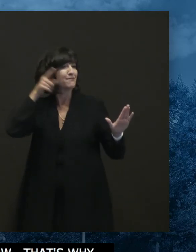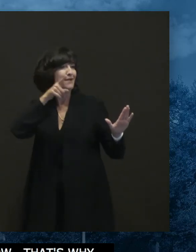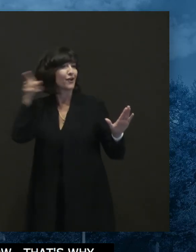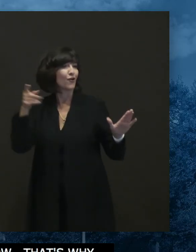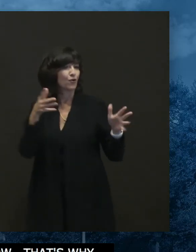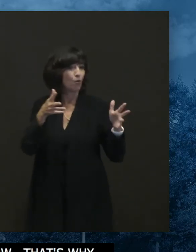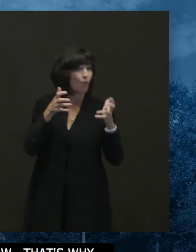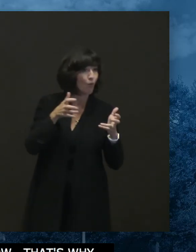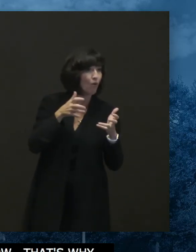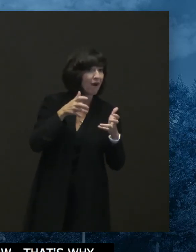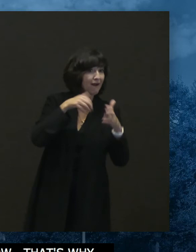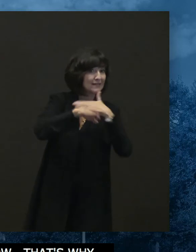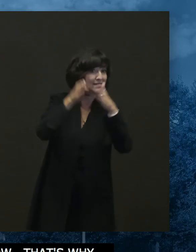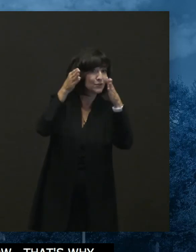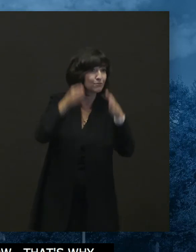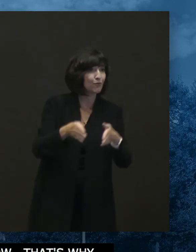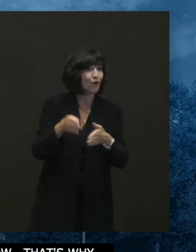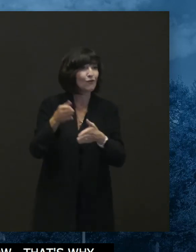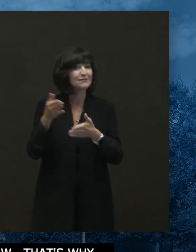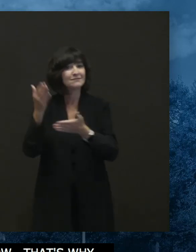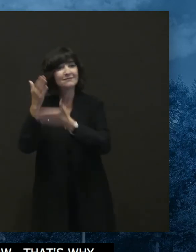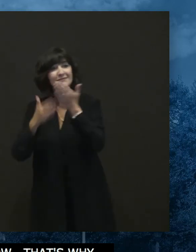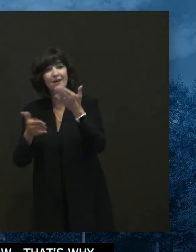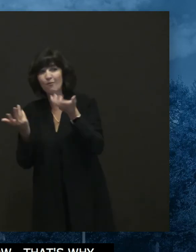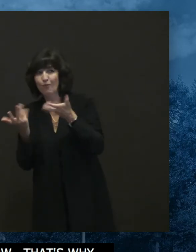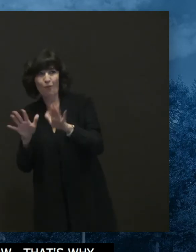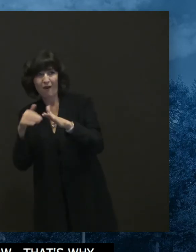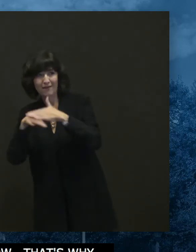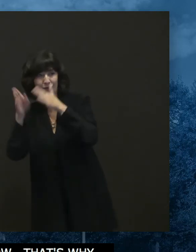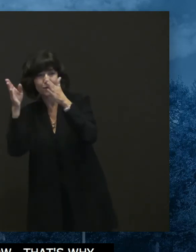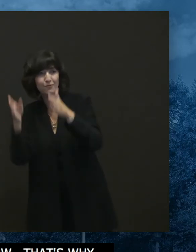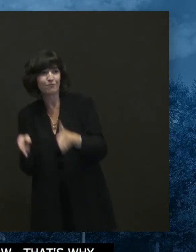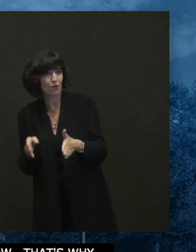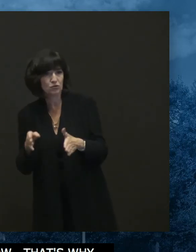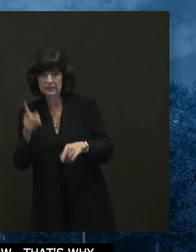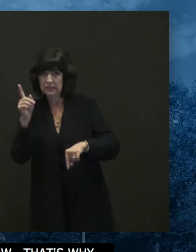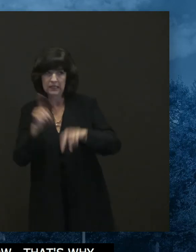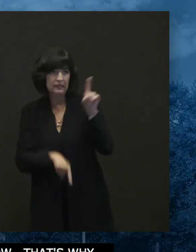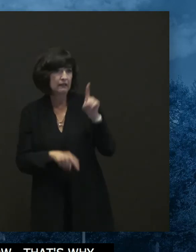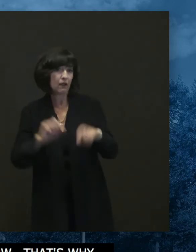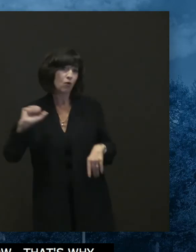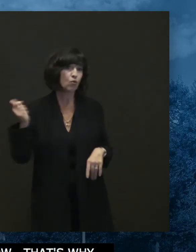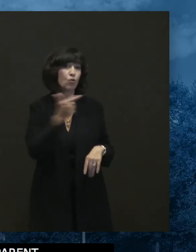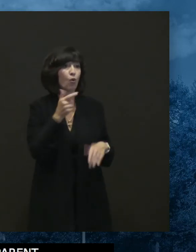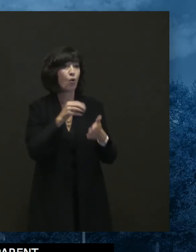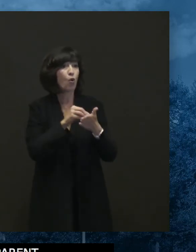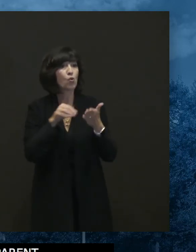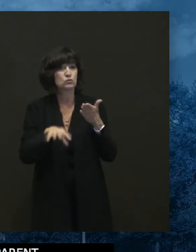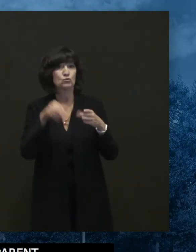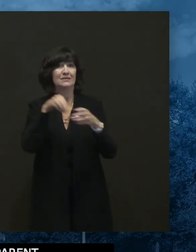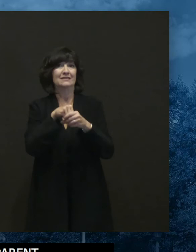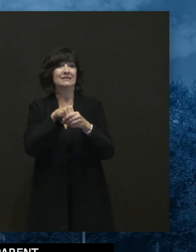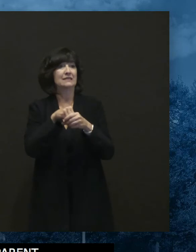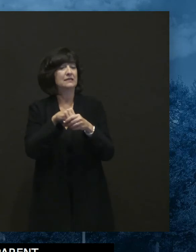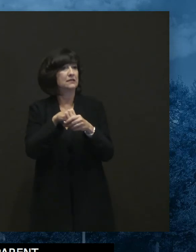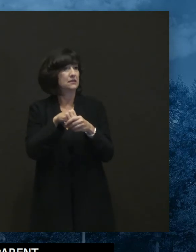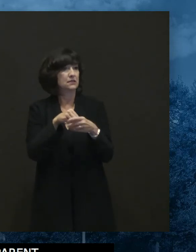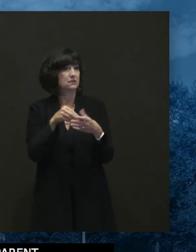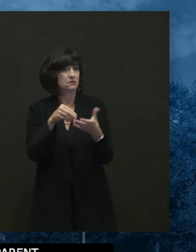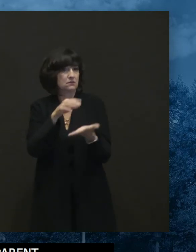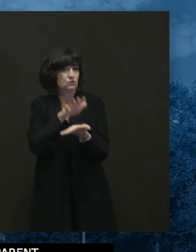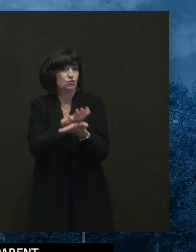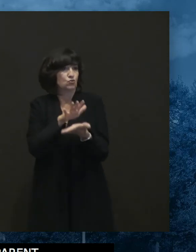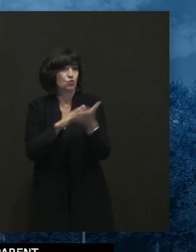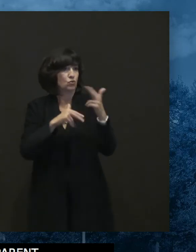for in-person and not. We couldn't bring all of them 100% right away because of the geometry. You just don't have enough